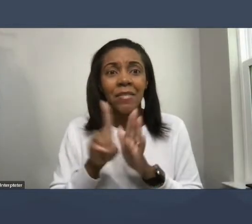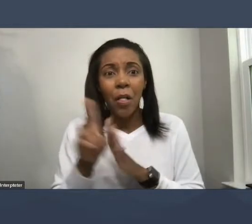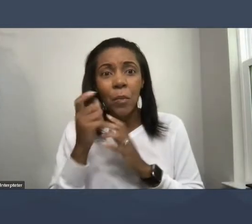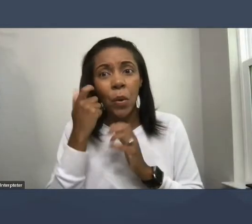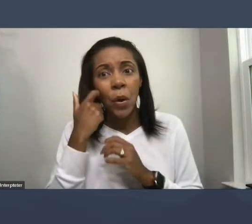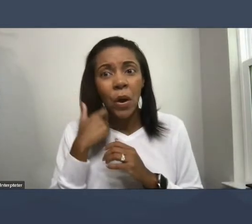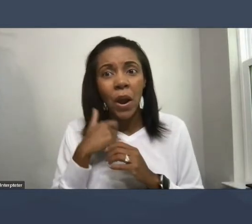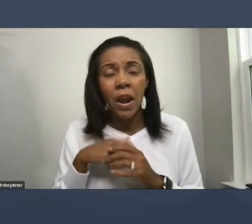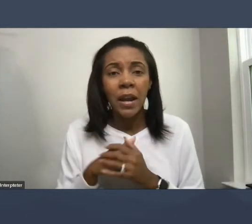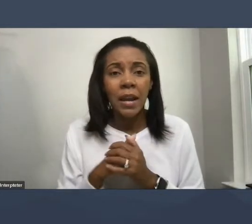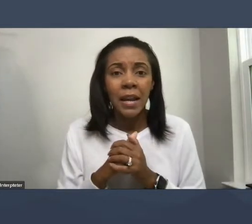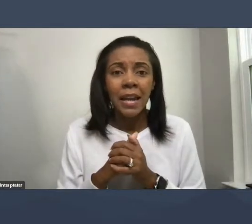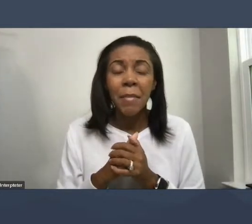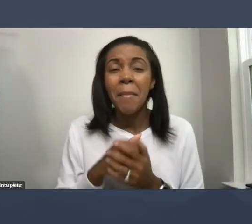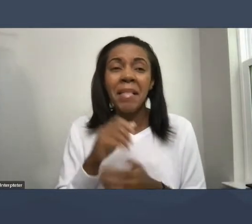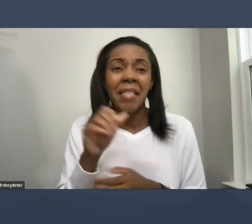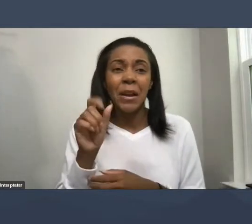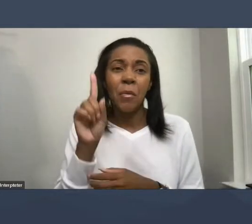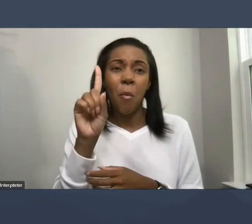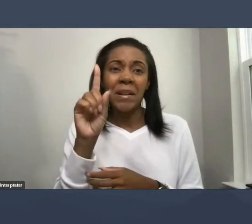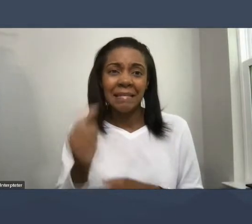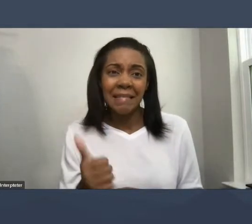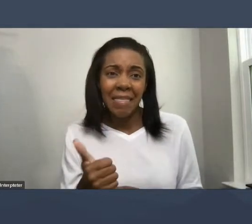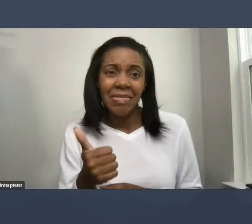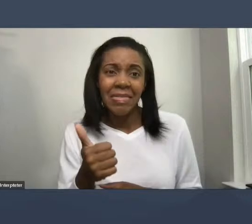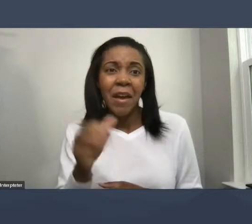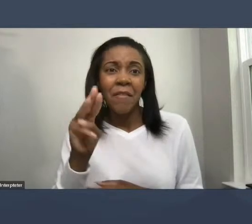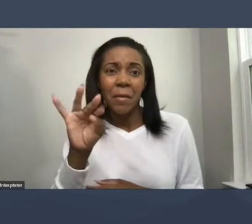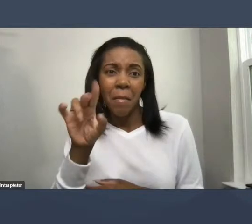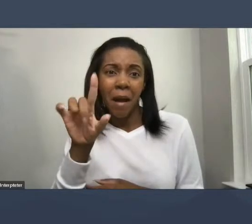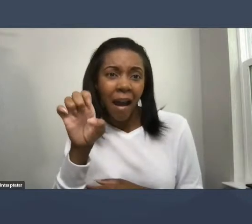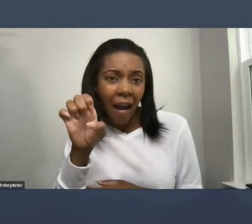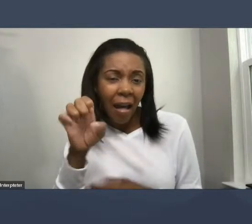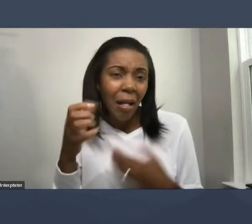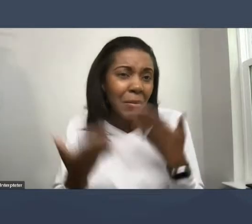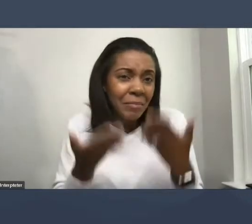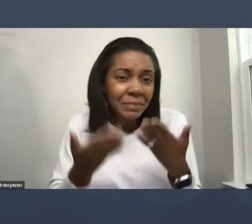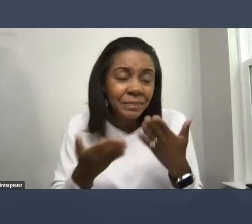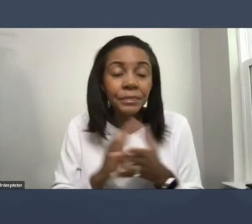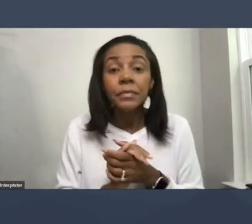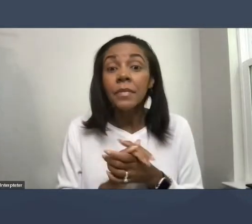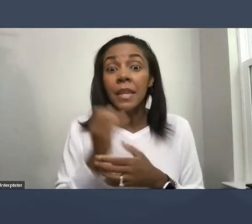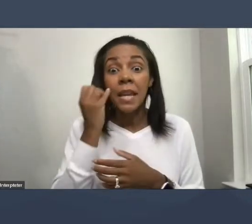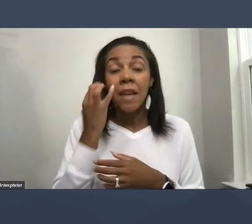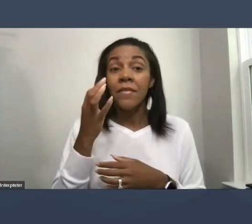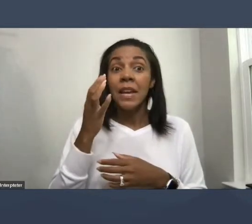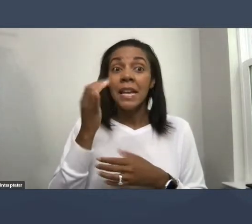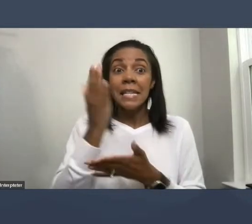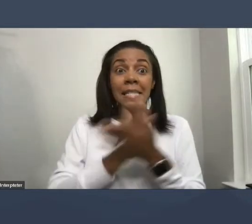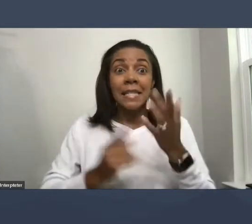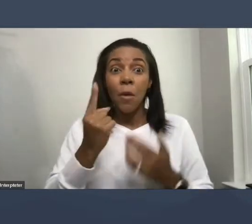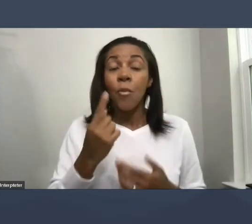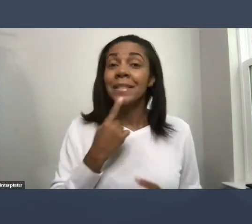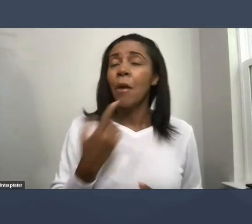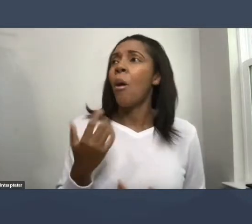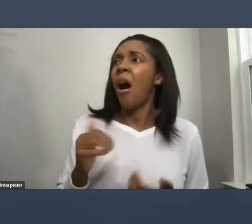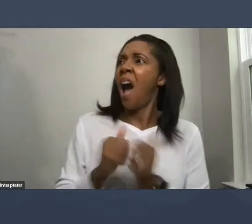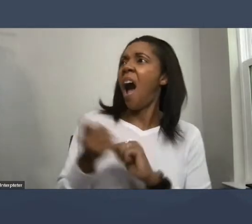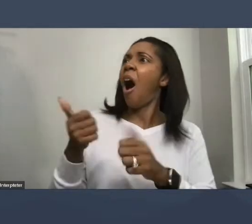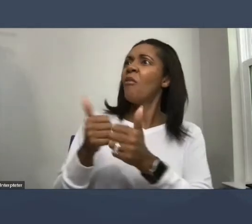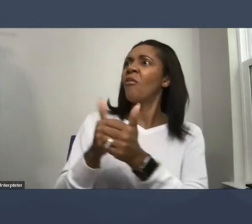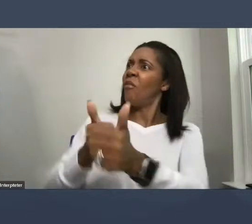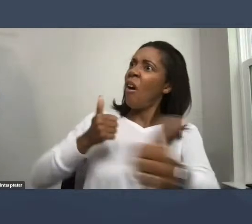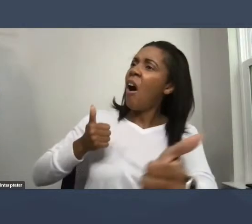mile? Okay. It's your fun fact of the day, kids. Well, it's when somebody turns around and asks me how far do I have to walk?